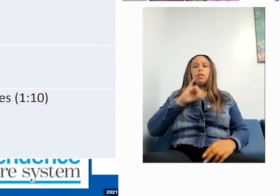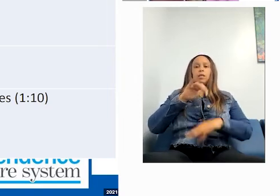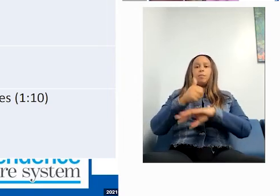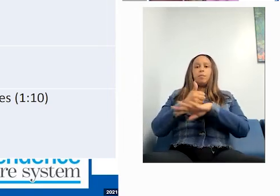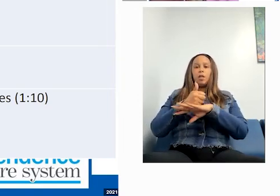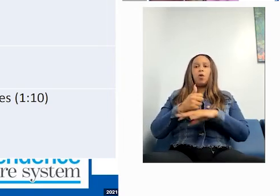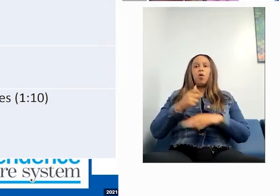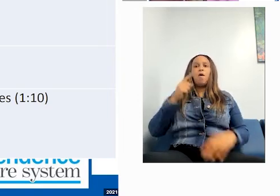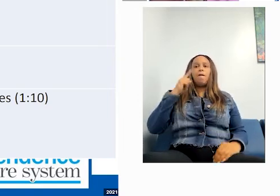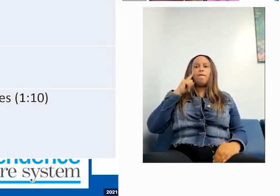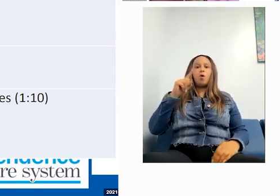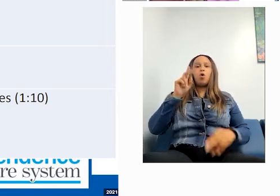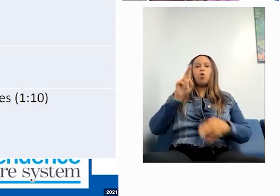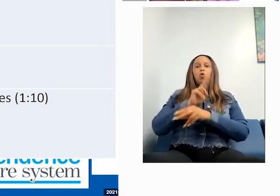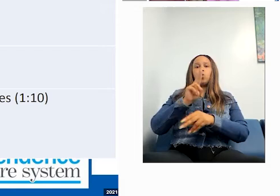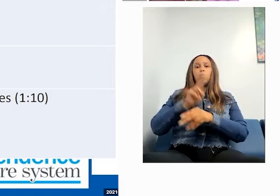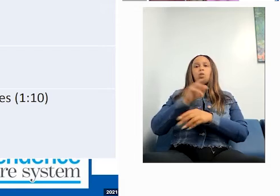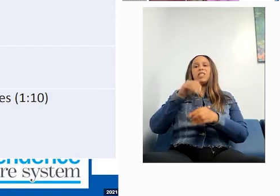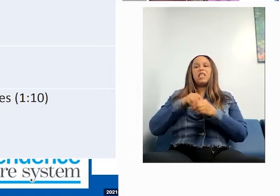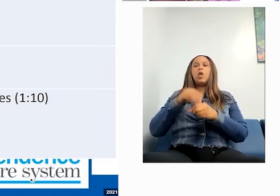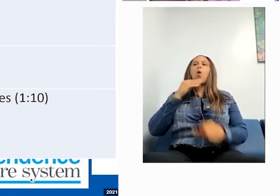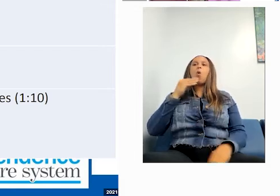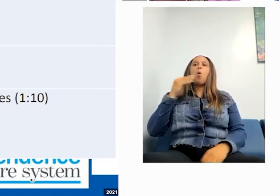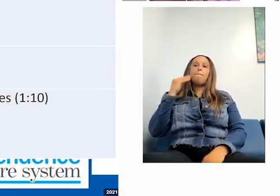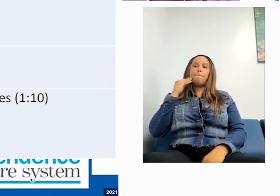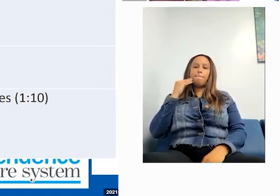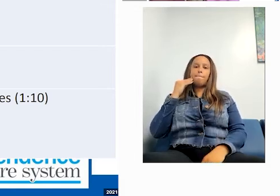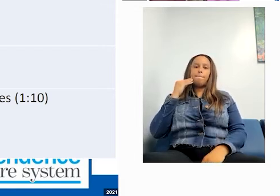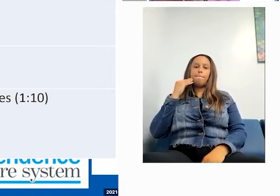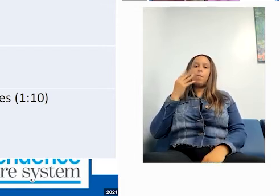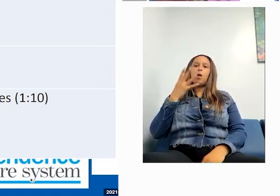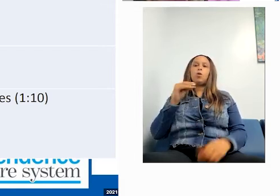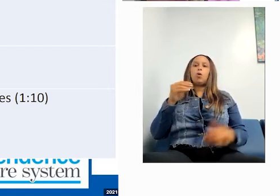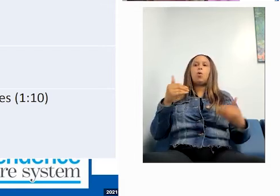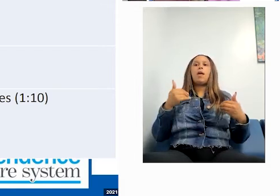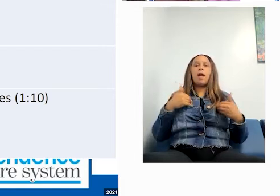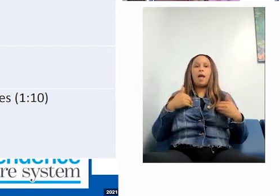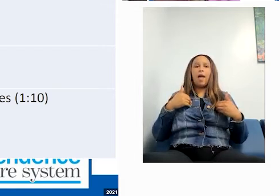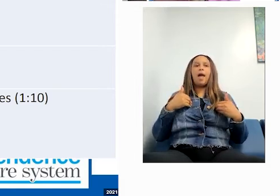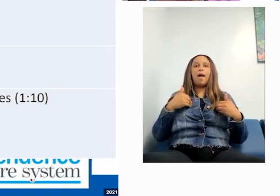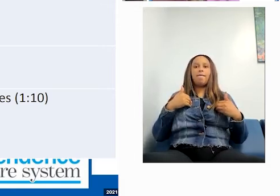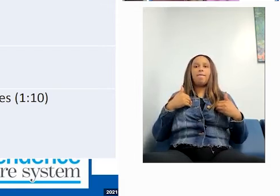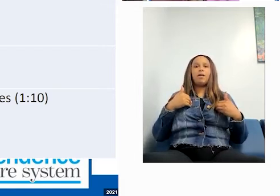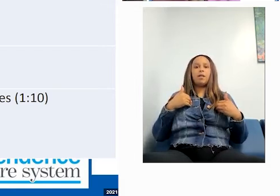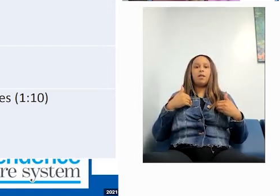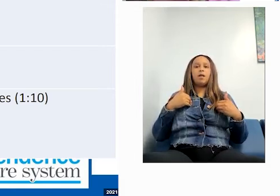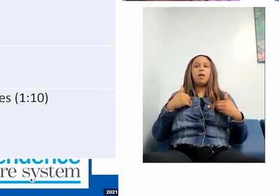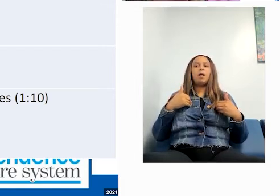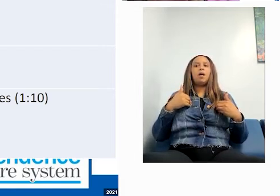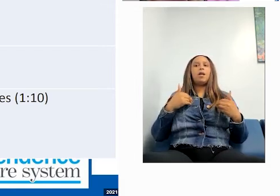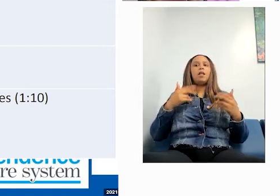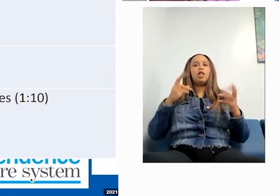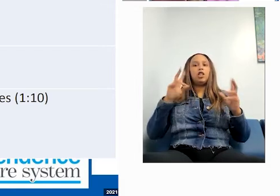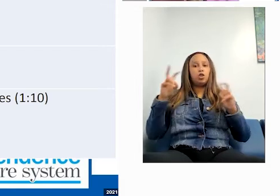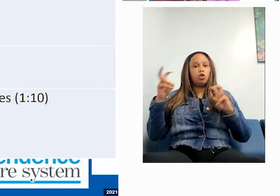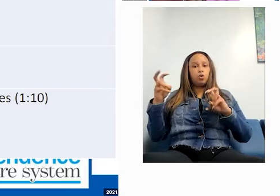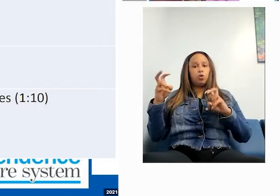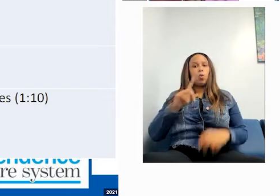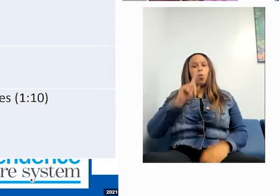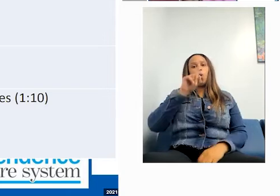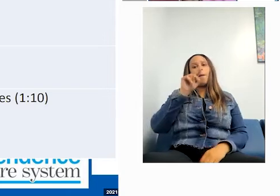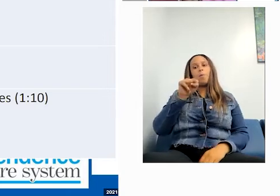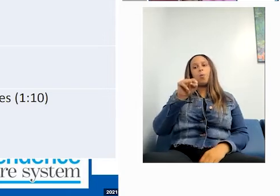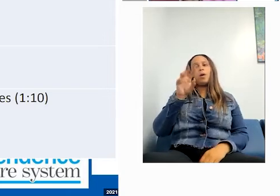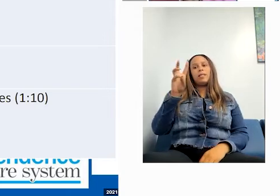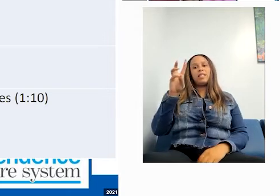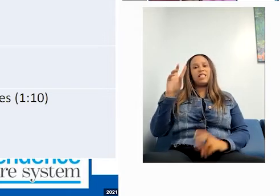for use in the home. So their obstacle climbing ability is about 1.6 inches. And